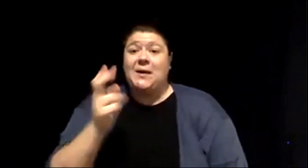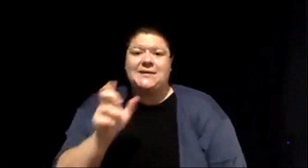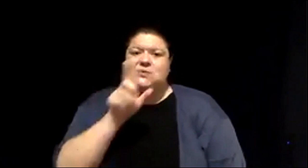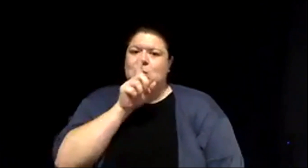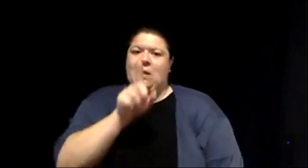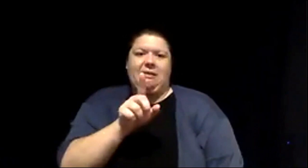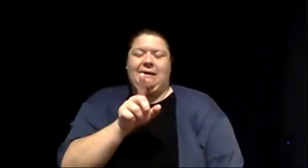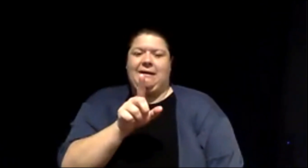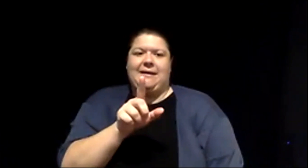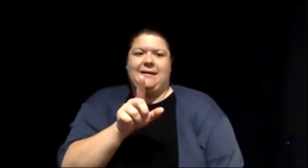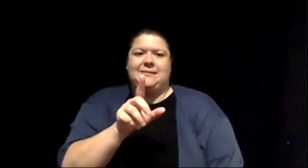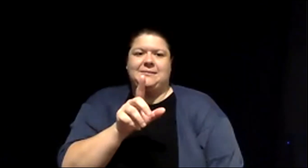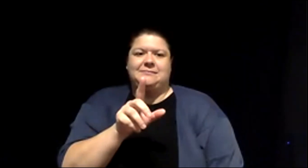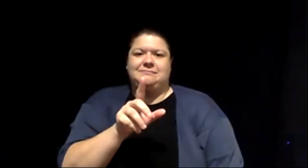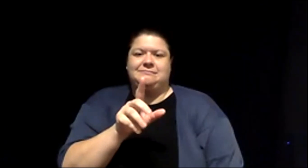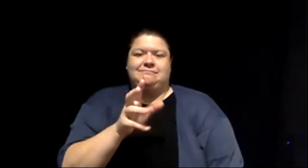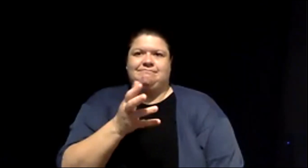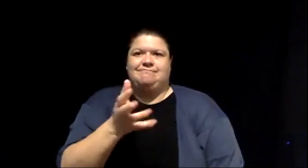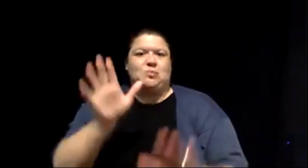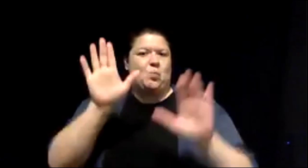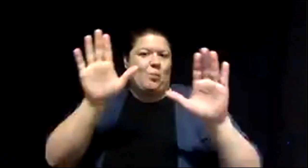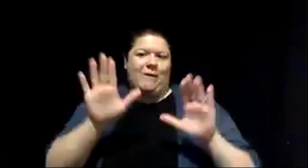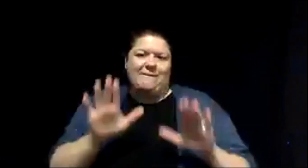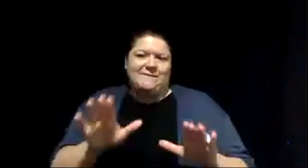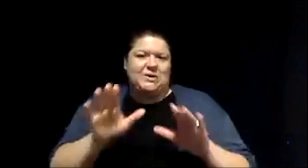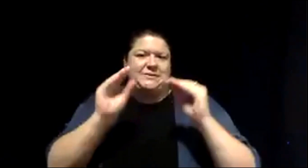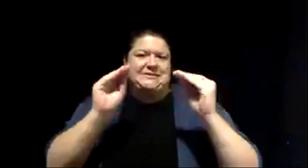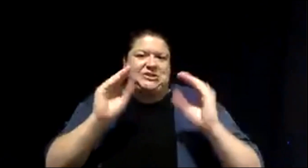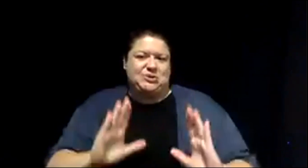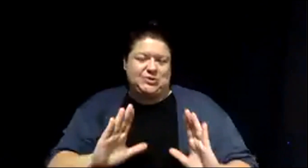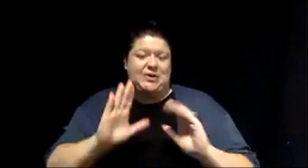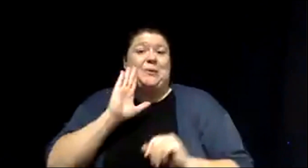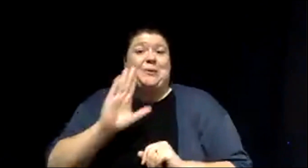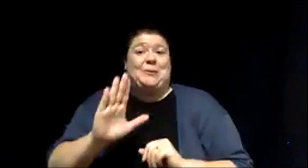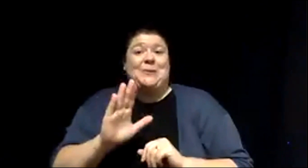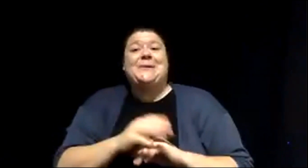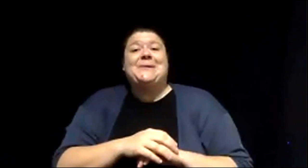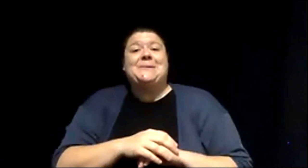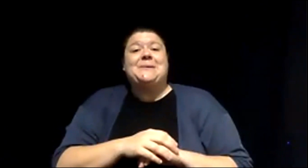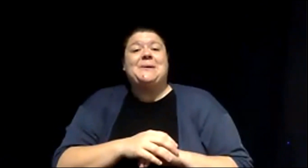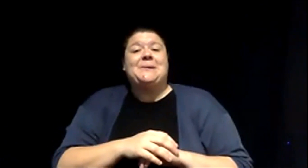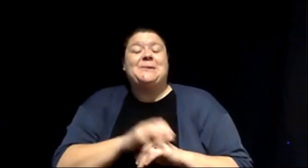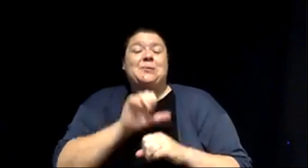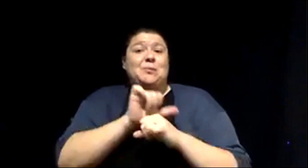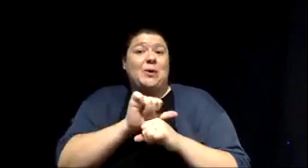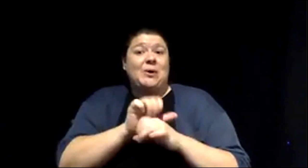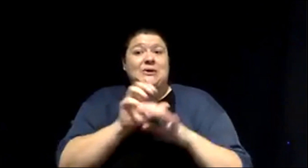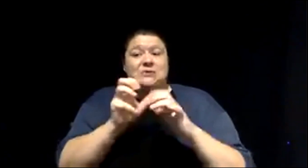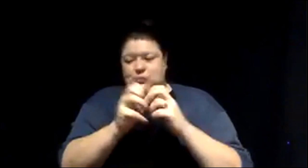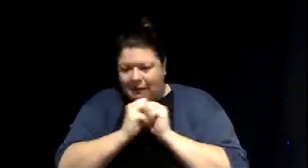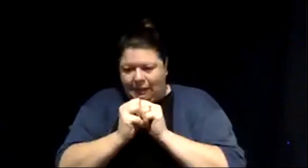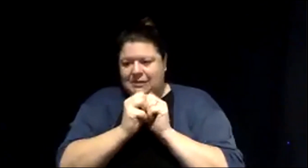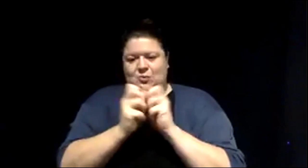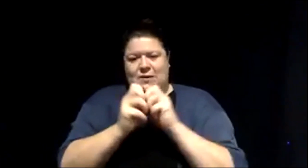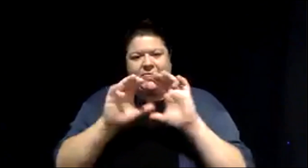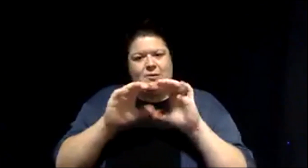excellent instructor, and he will be working with you to